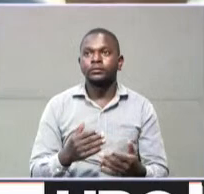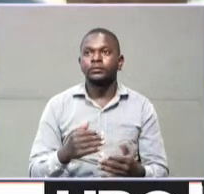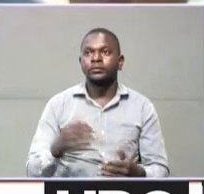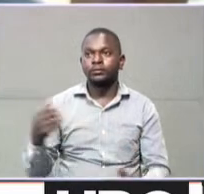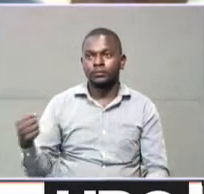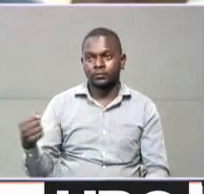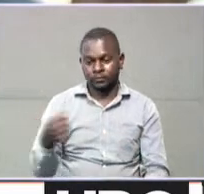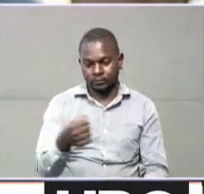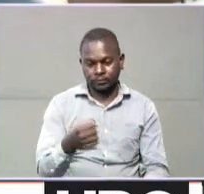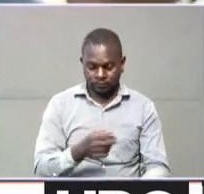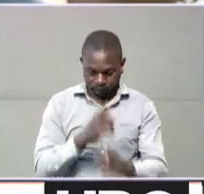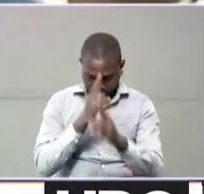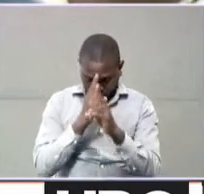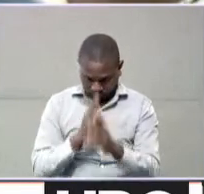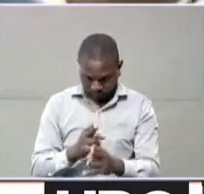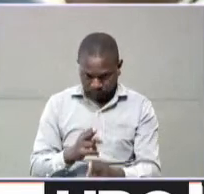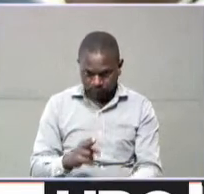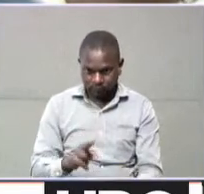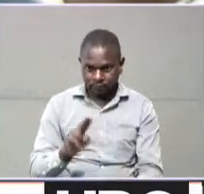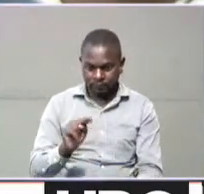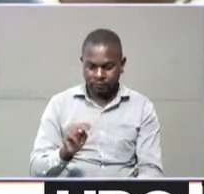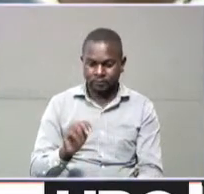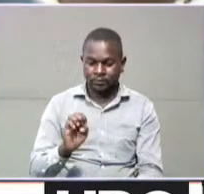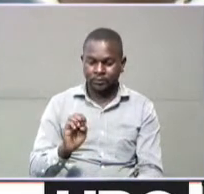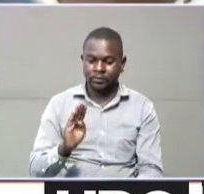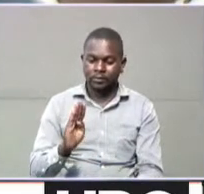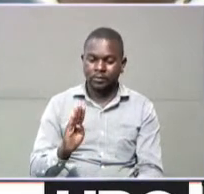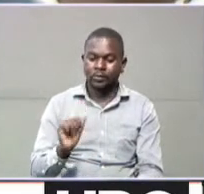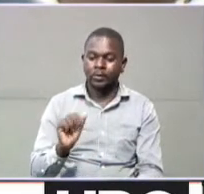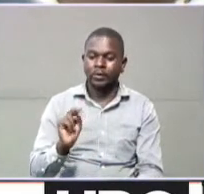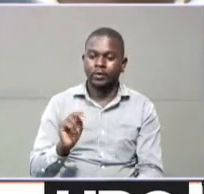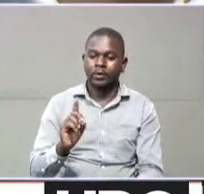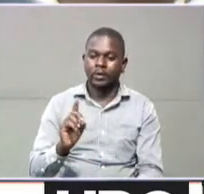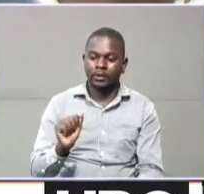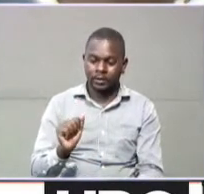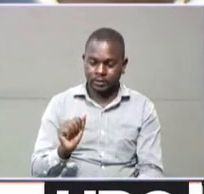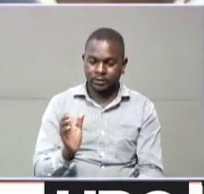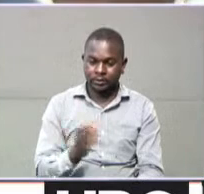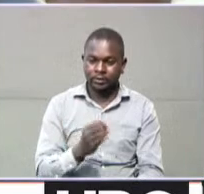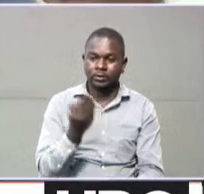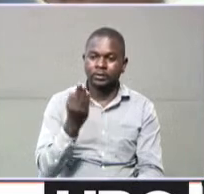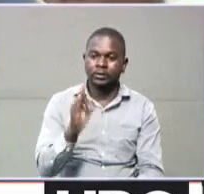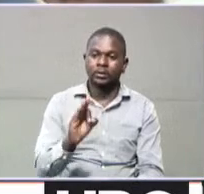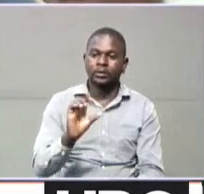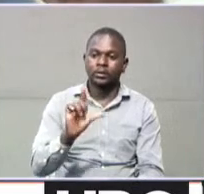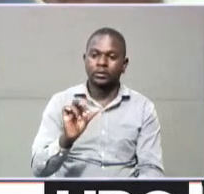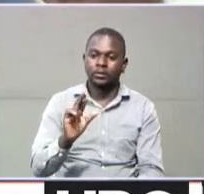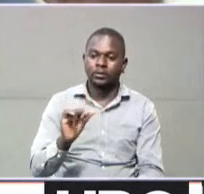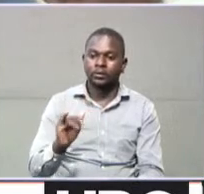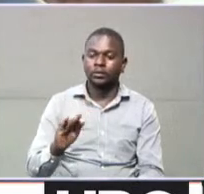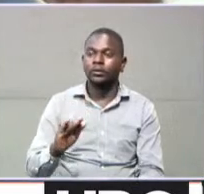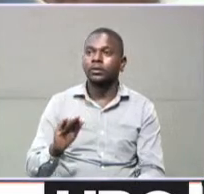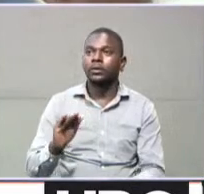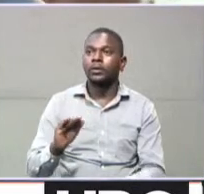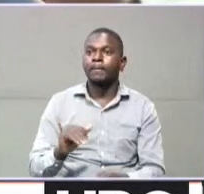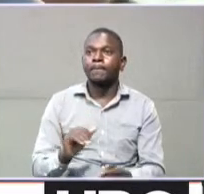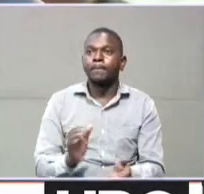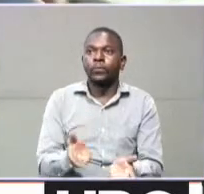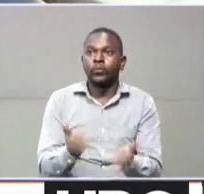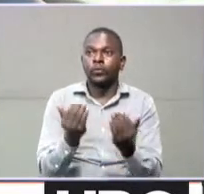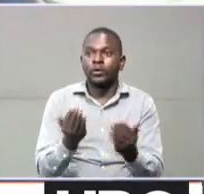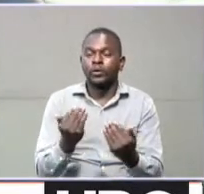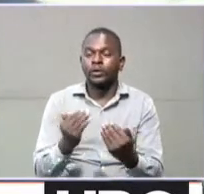designate honorable nebanda florence andero the district woman representative bhutaleja